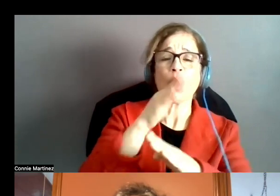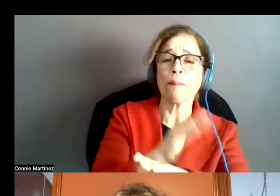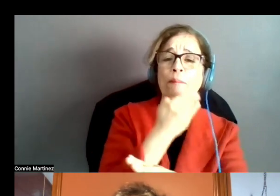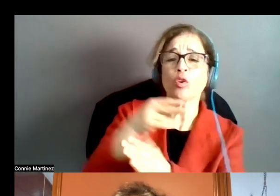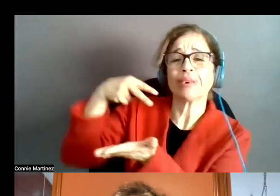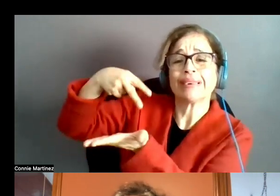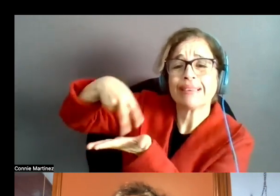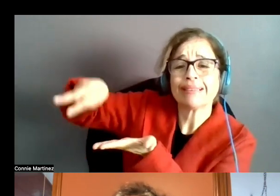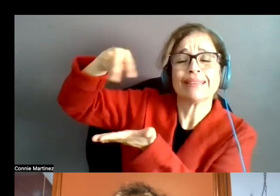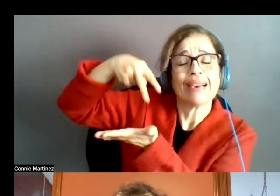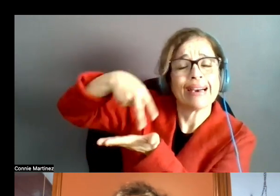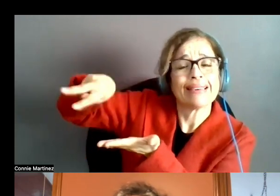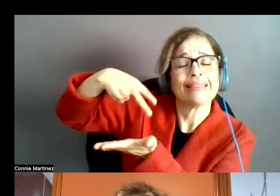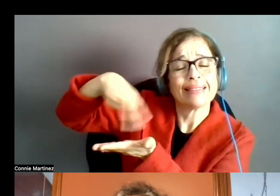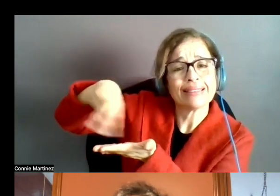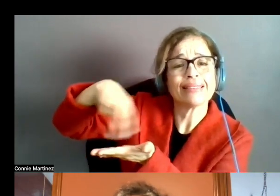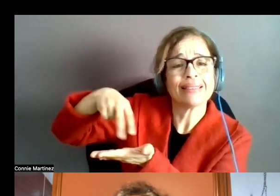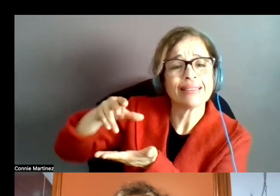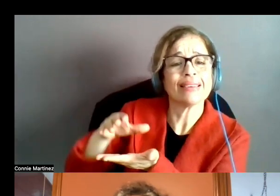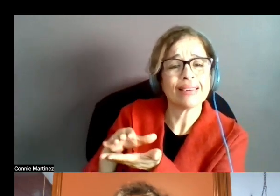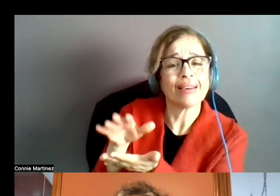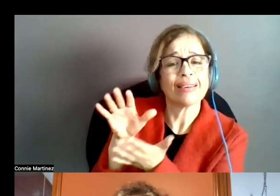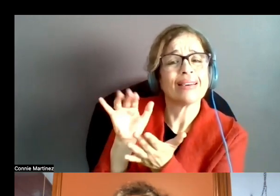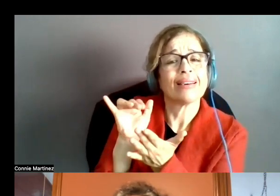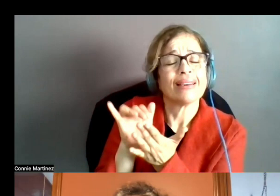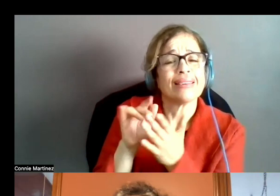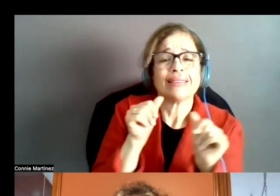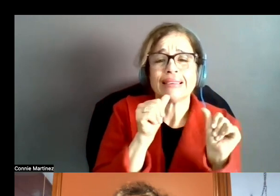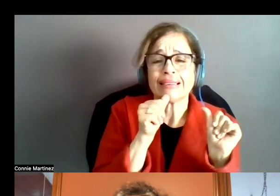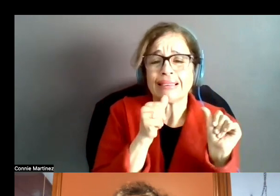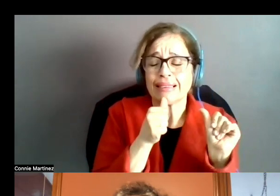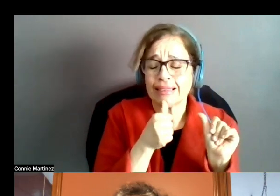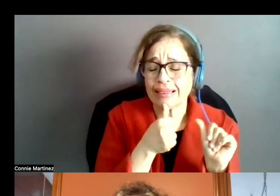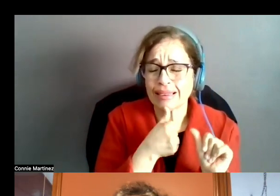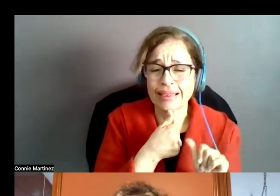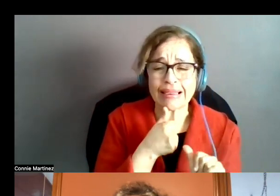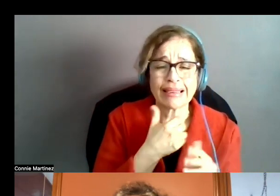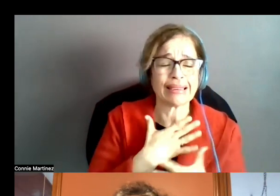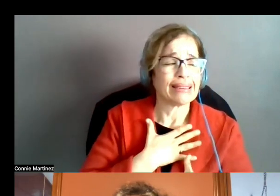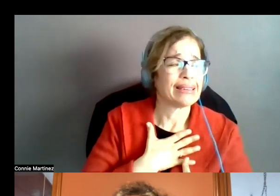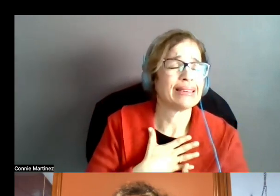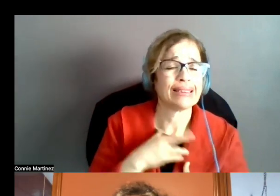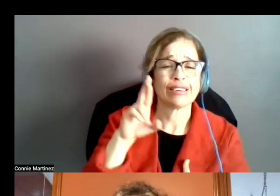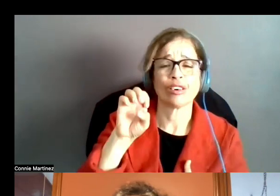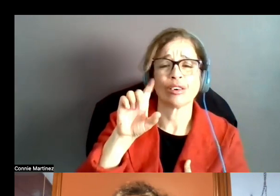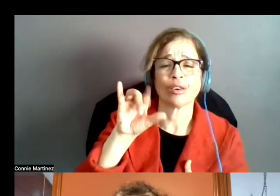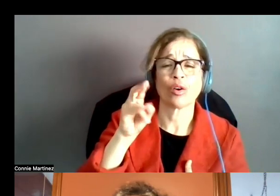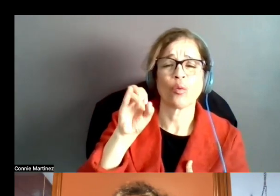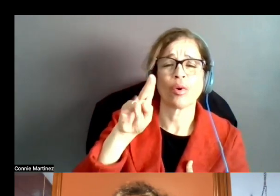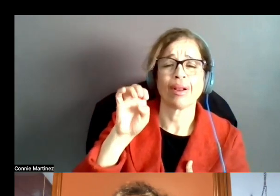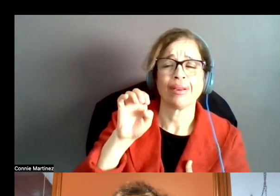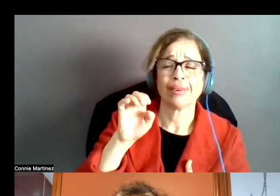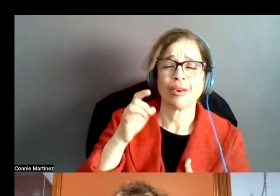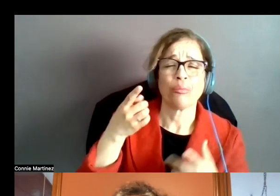dance, and that suffering and that resilience, that resilient process that